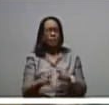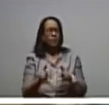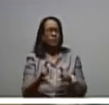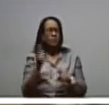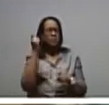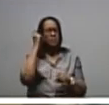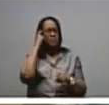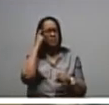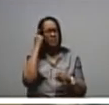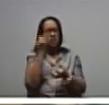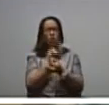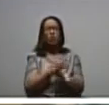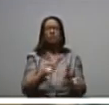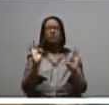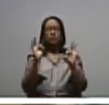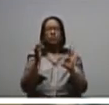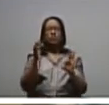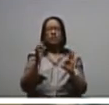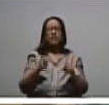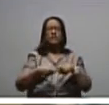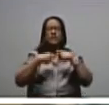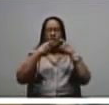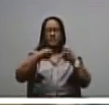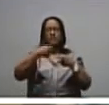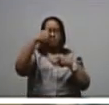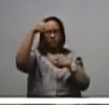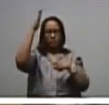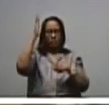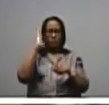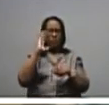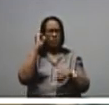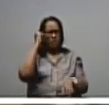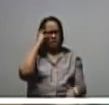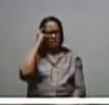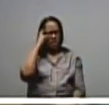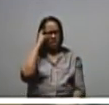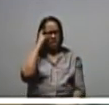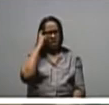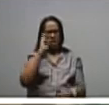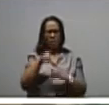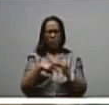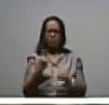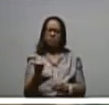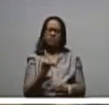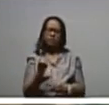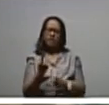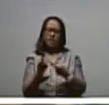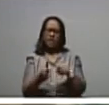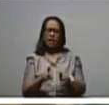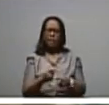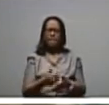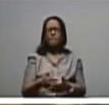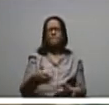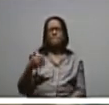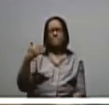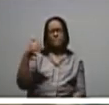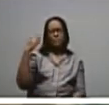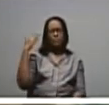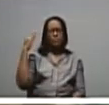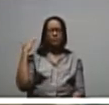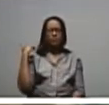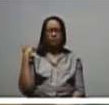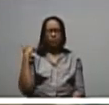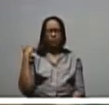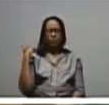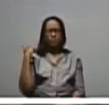free gift of God, it reminds me of something happened many, many years ago when I